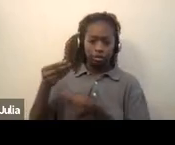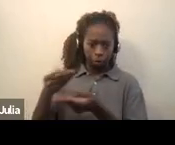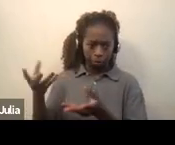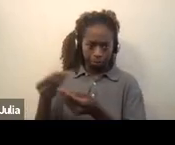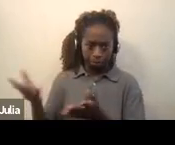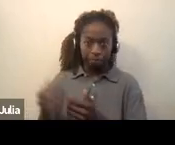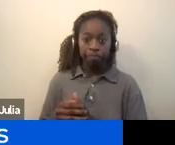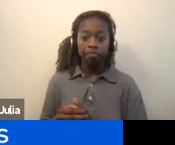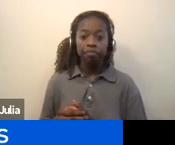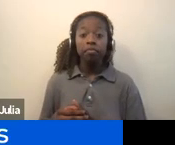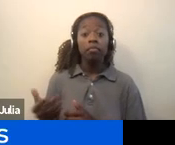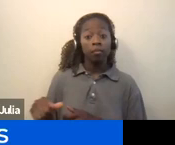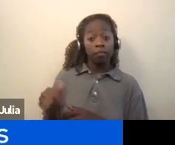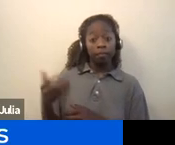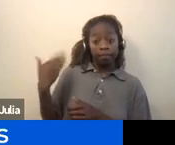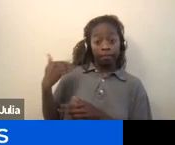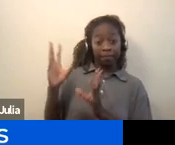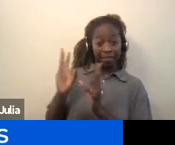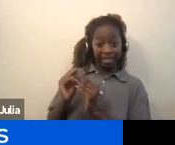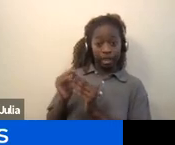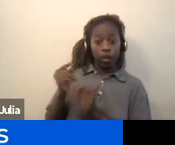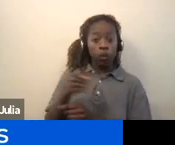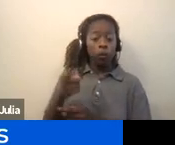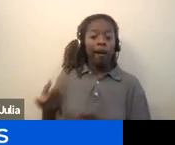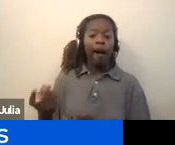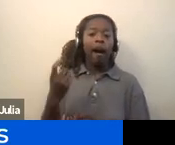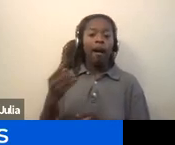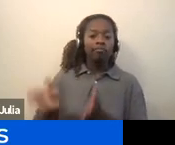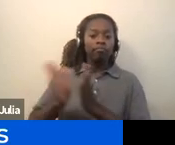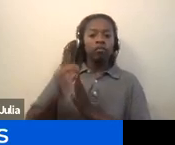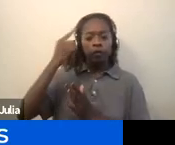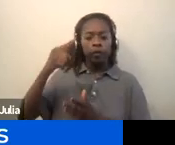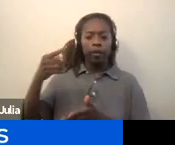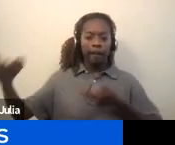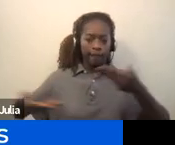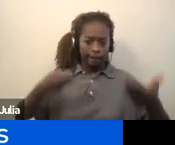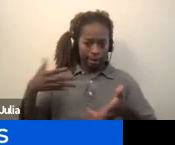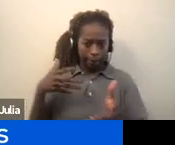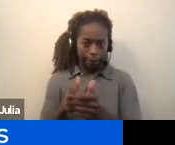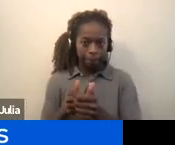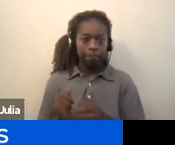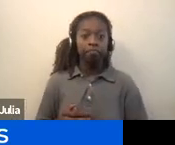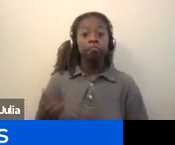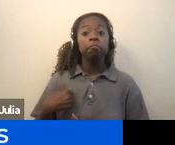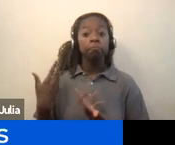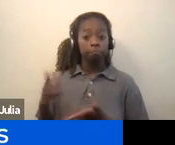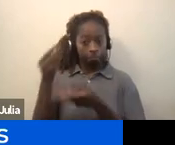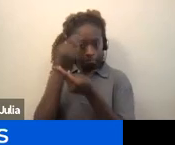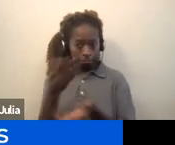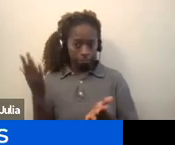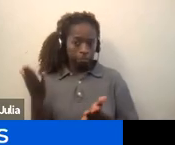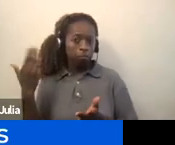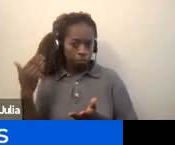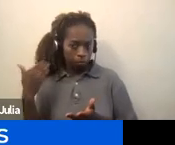last meeting you asked me for a hiring update during our during our last meeting i informed members of our hiring